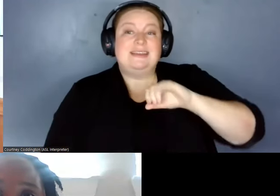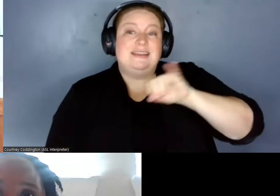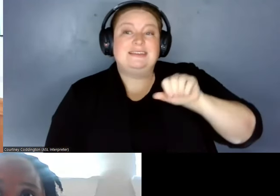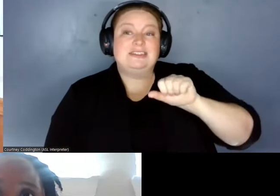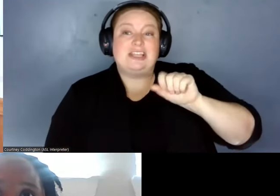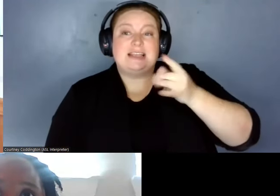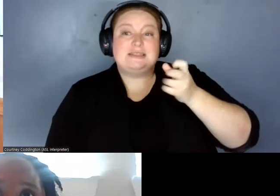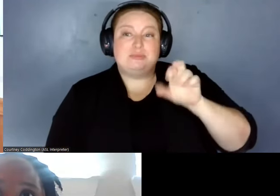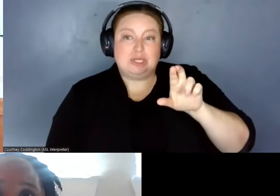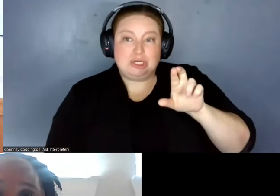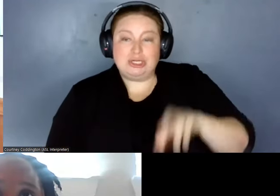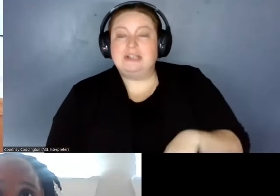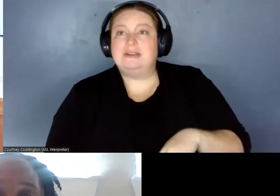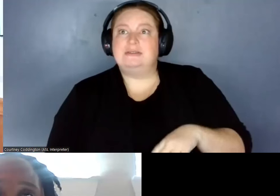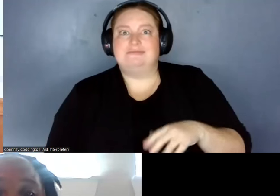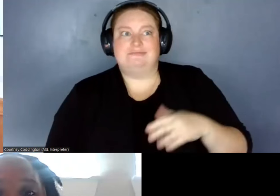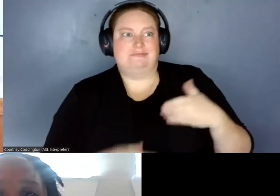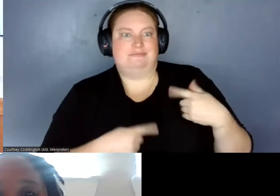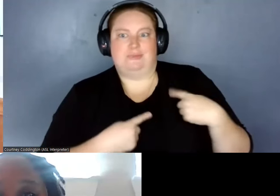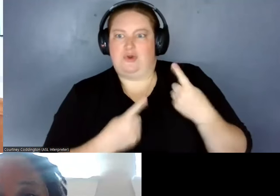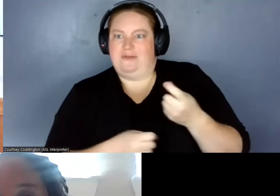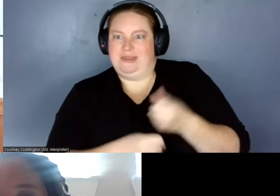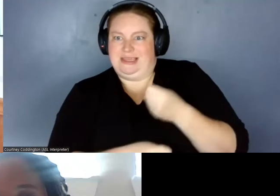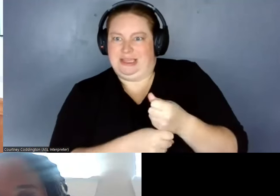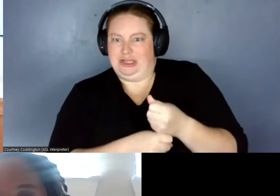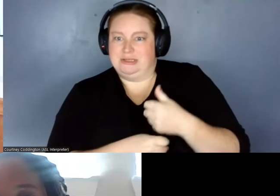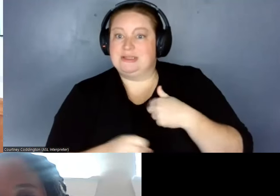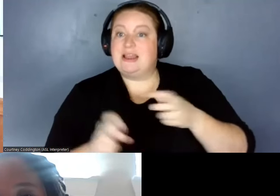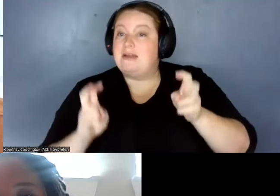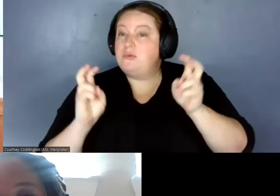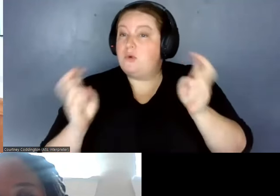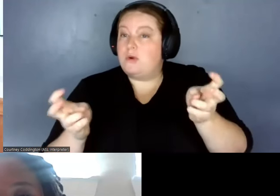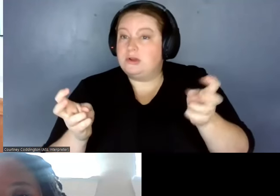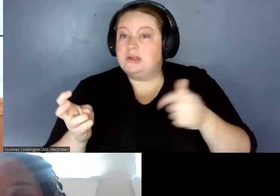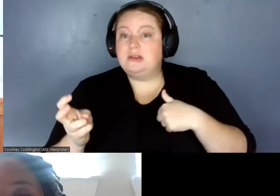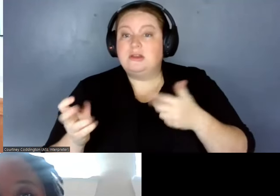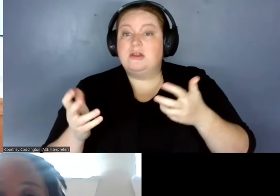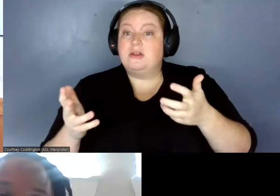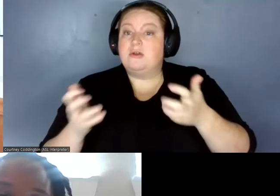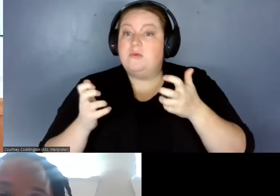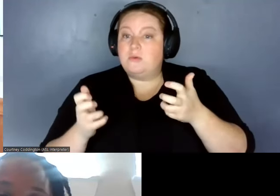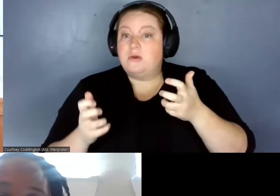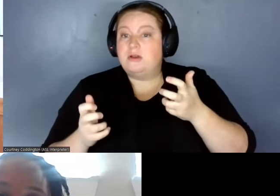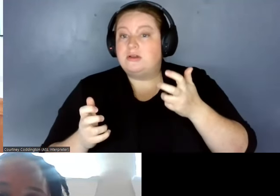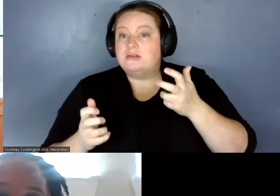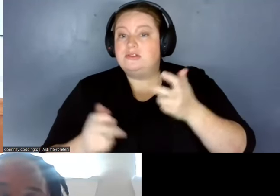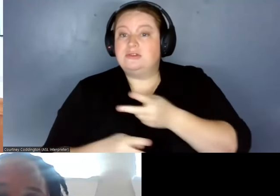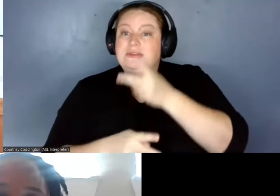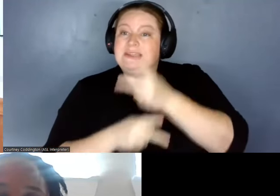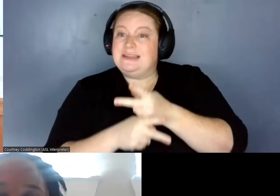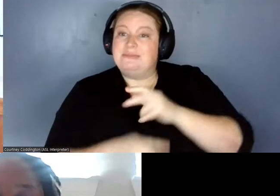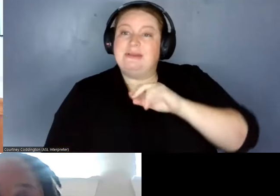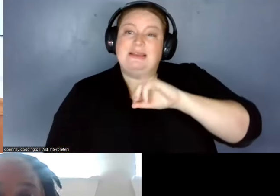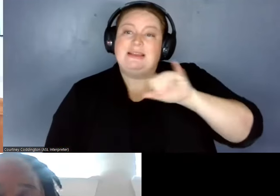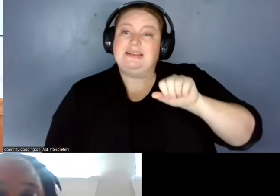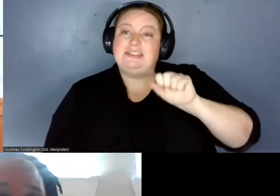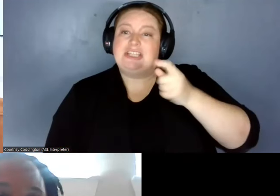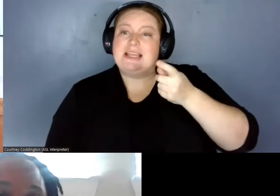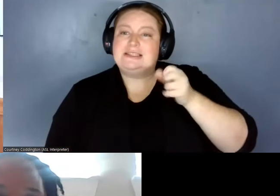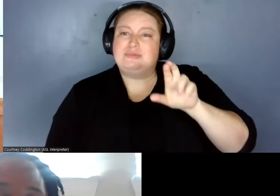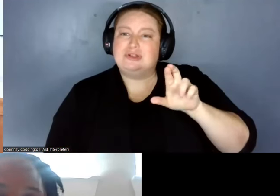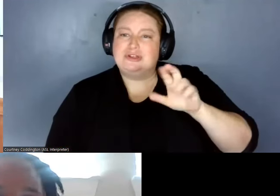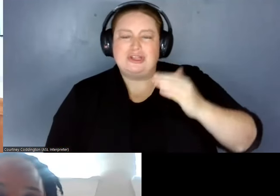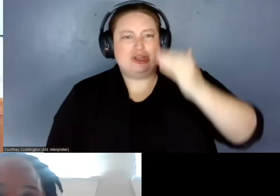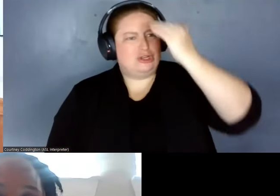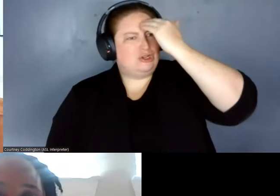I'm quoted, "We would like to keep Jasper known for the jewel of the forest." That's like a slap